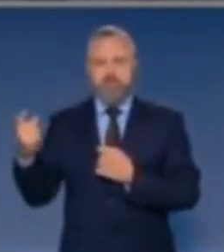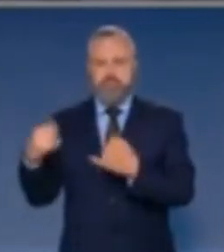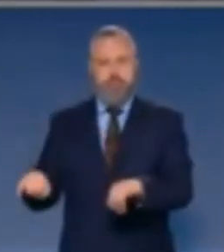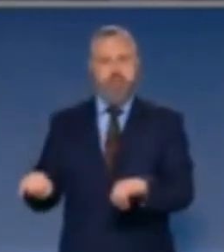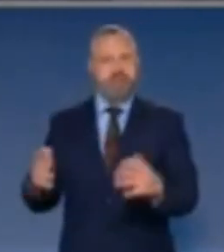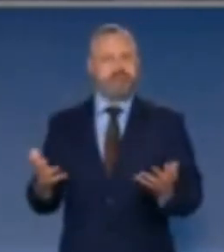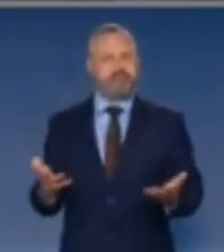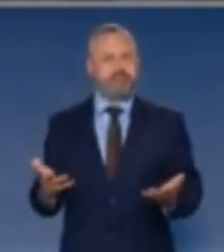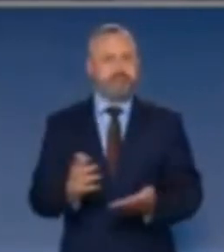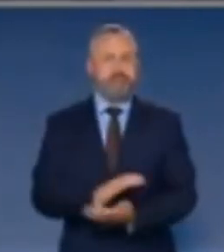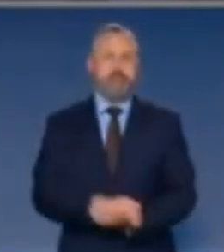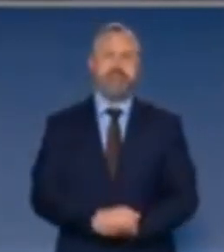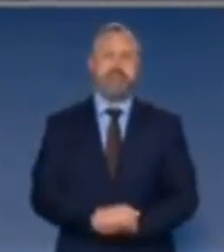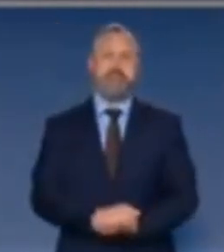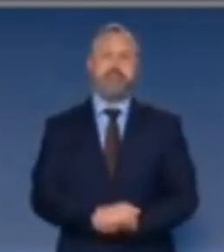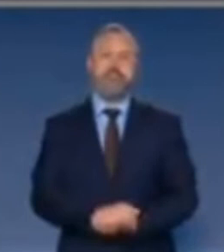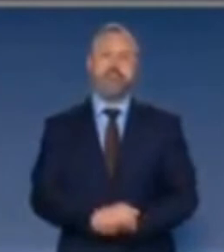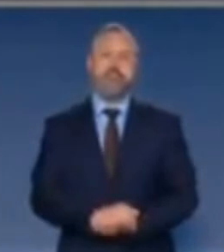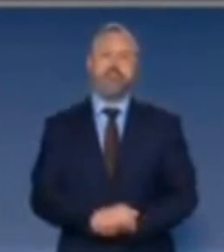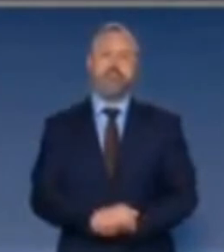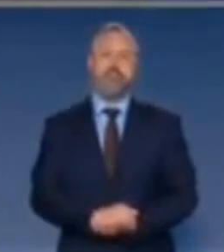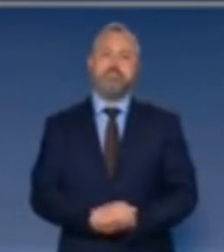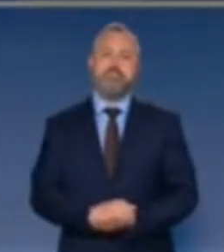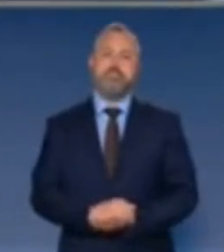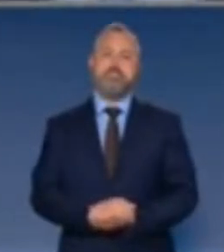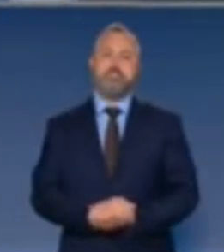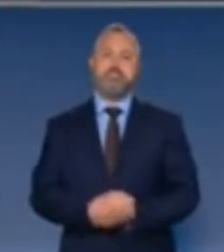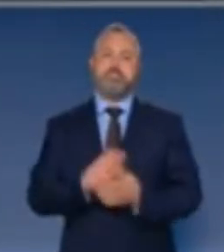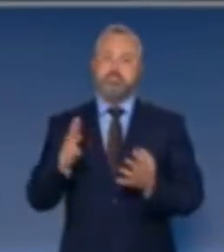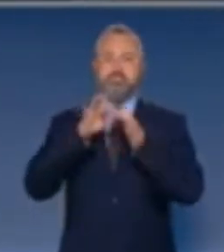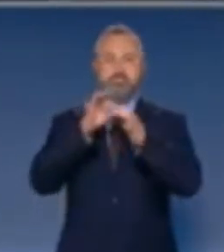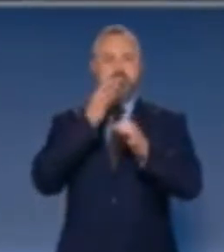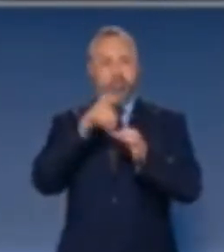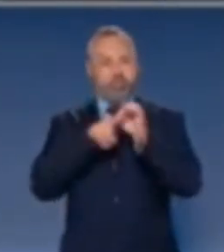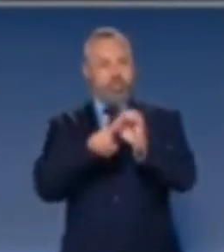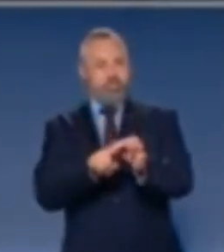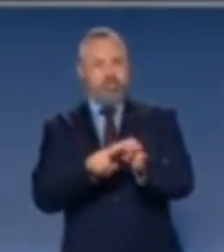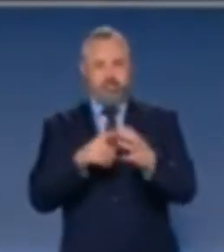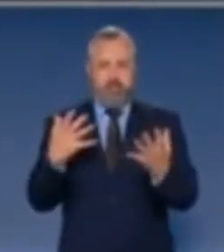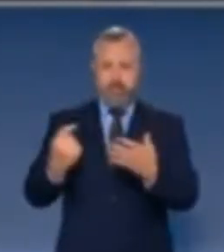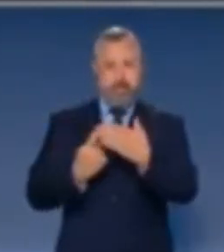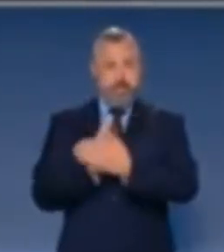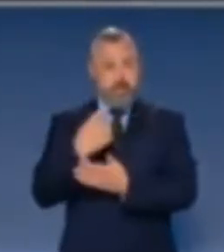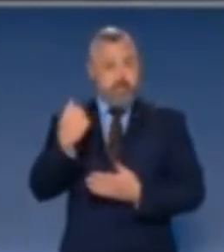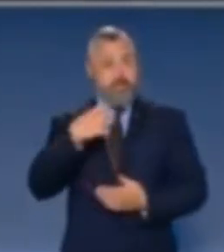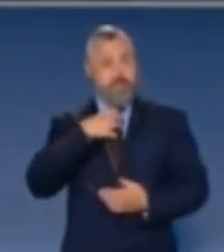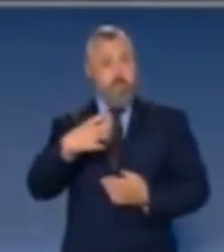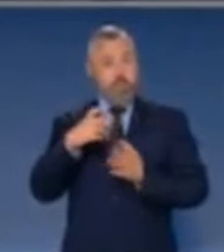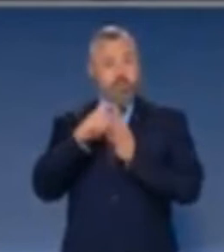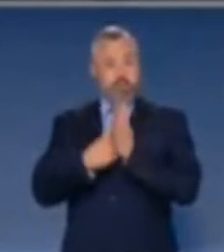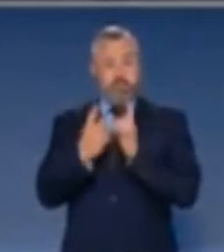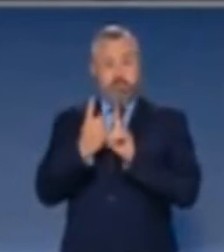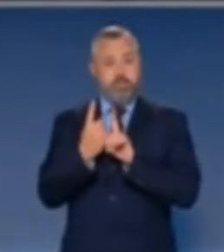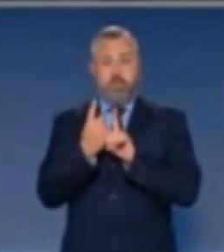of this, are you going to be mandating that more than one doctor visits every site? Is that going to be something that we're going to see across